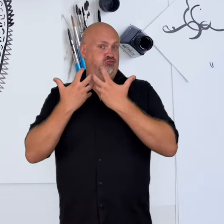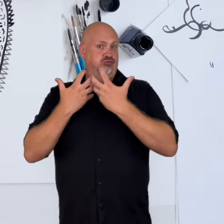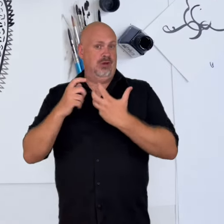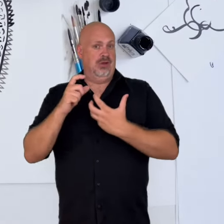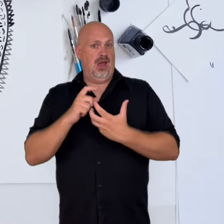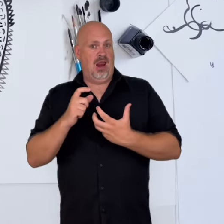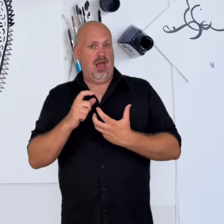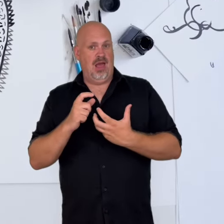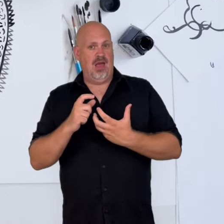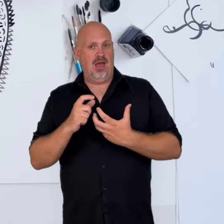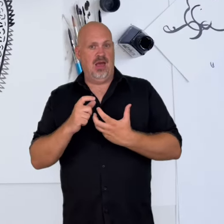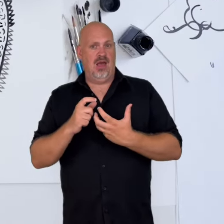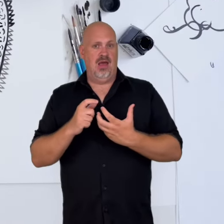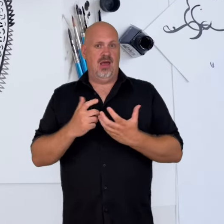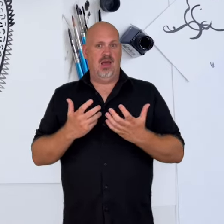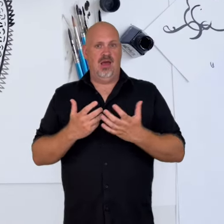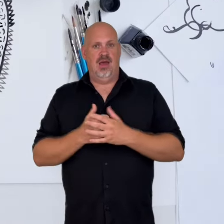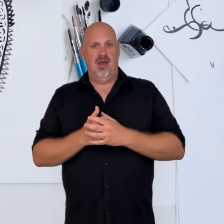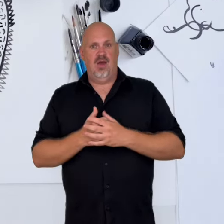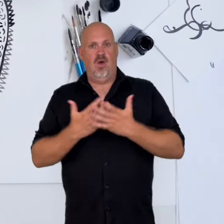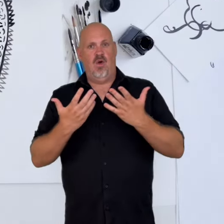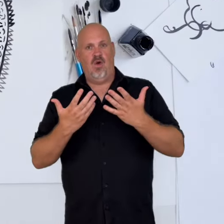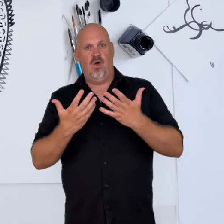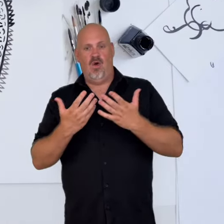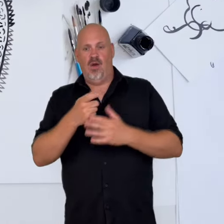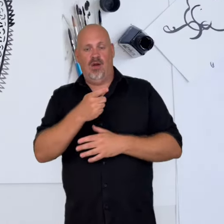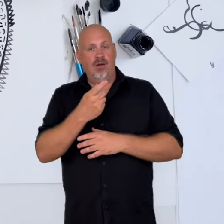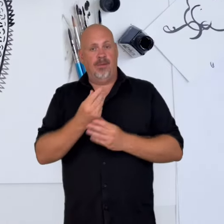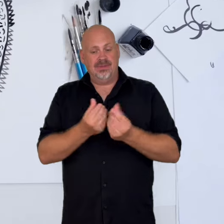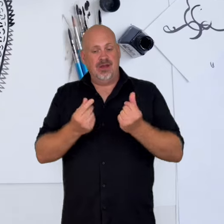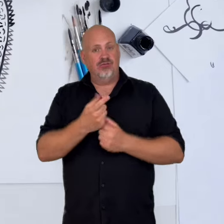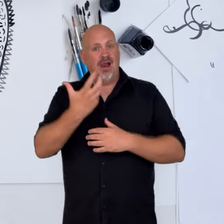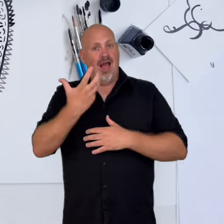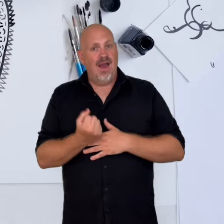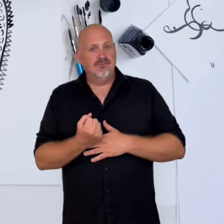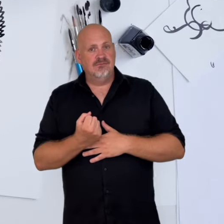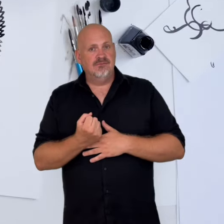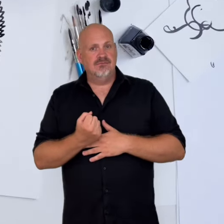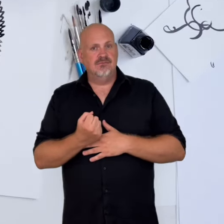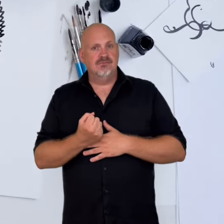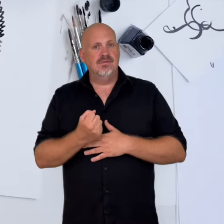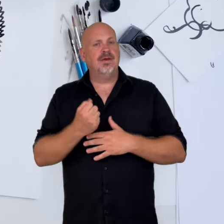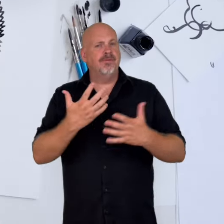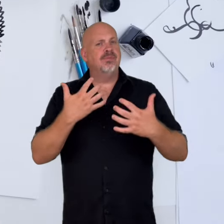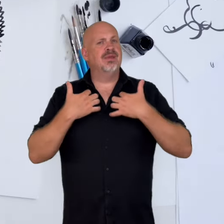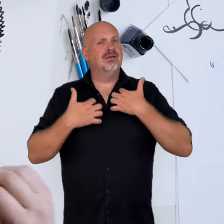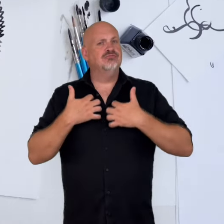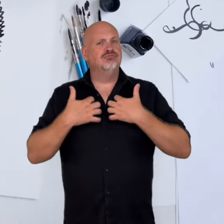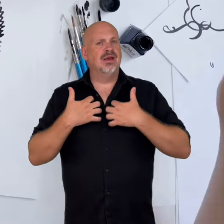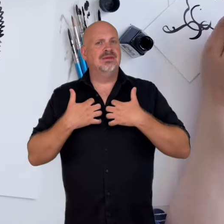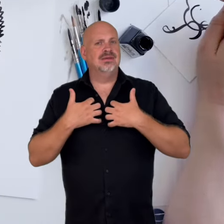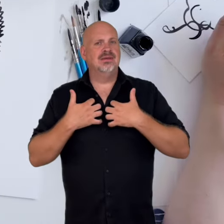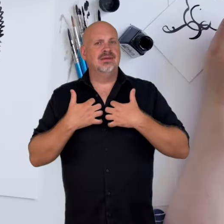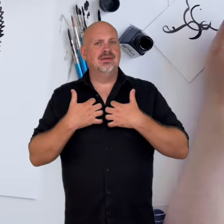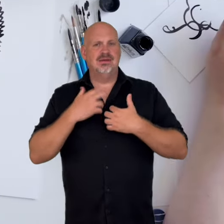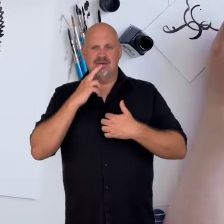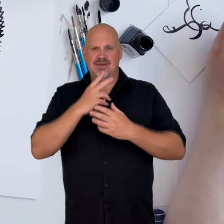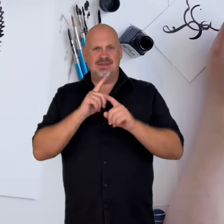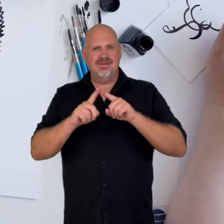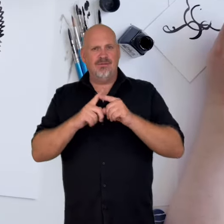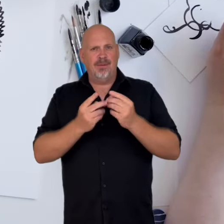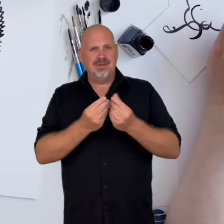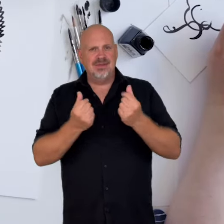general rule of thumb works that either keep it within the colourway that is sort of not, you know,